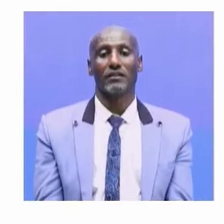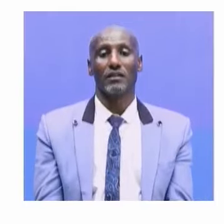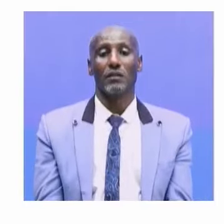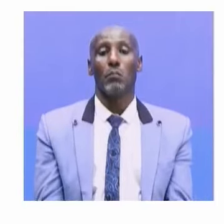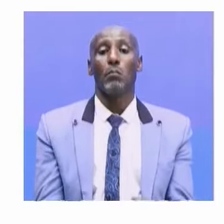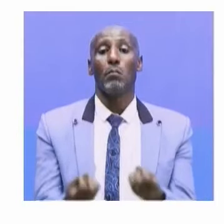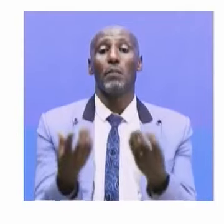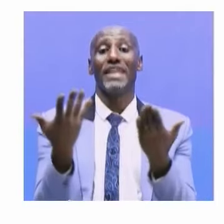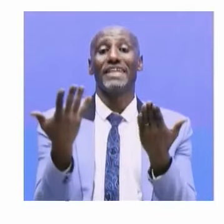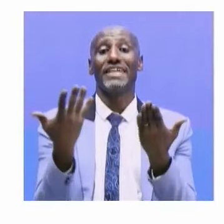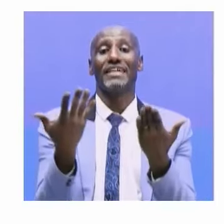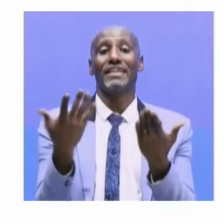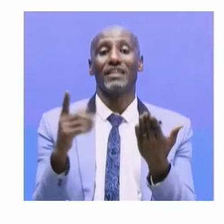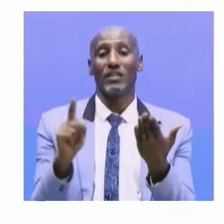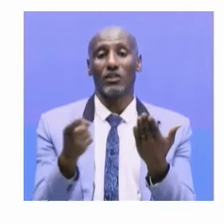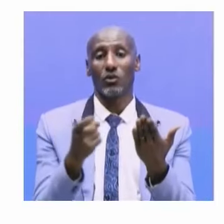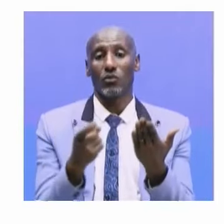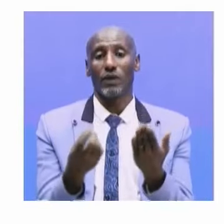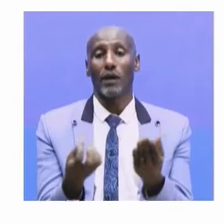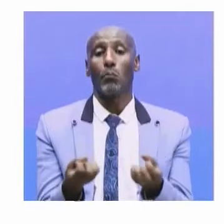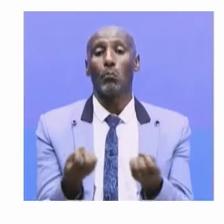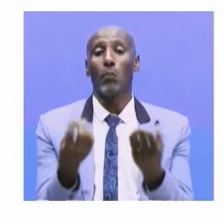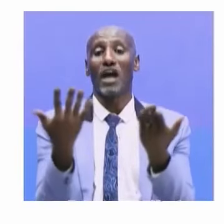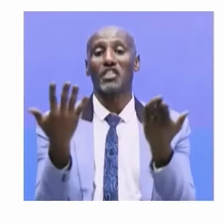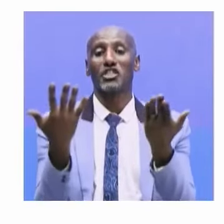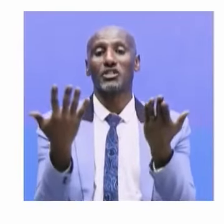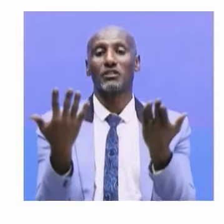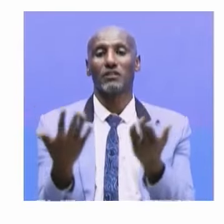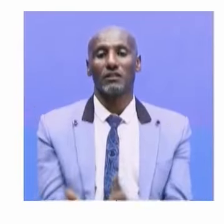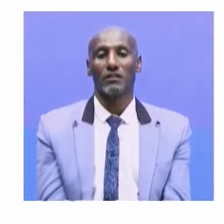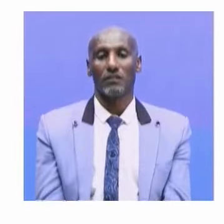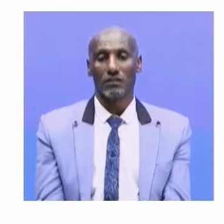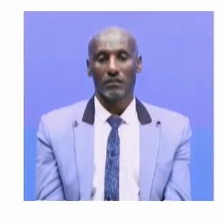Many, much.